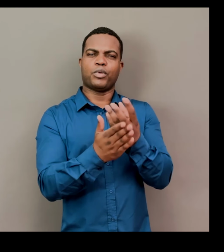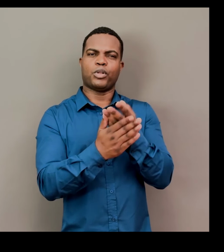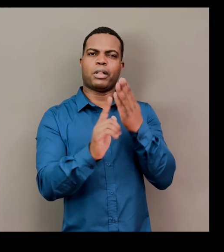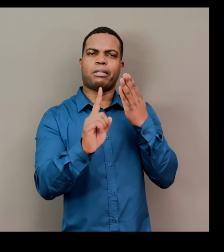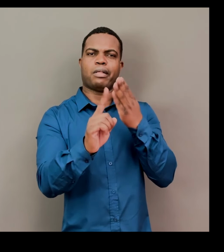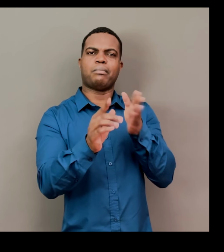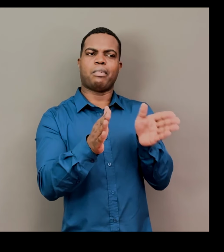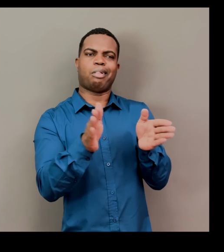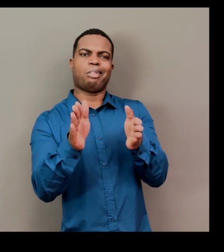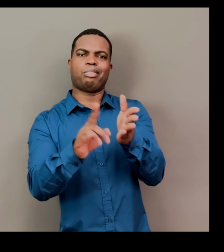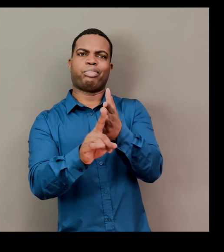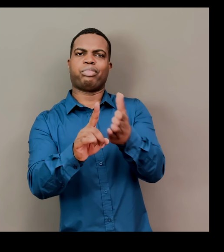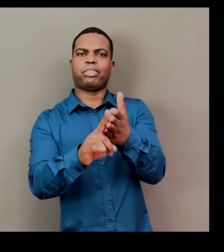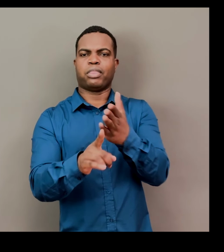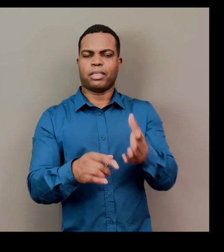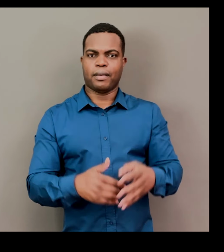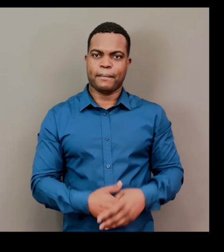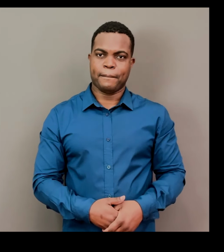informative.